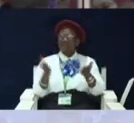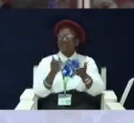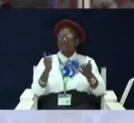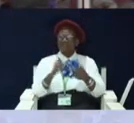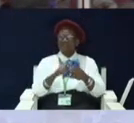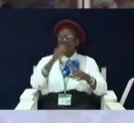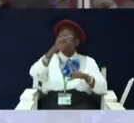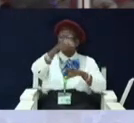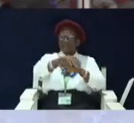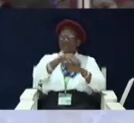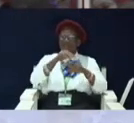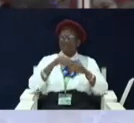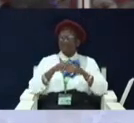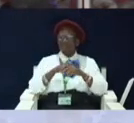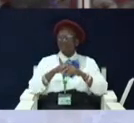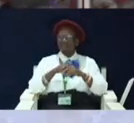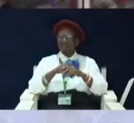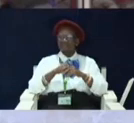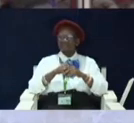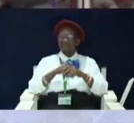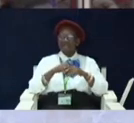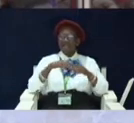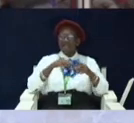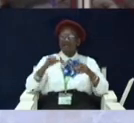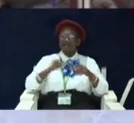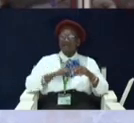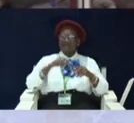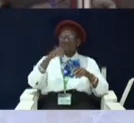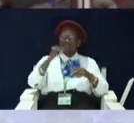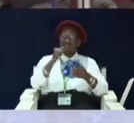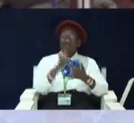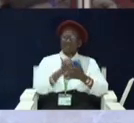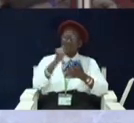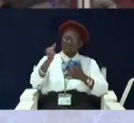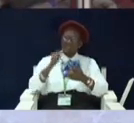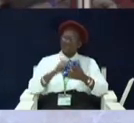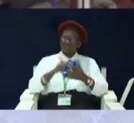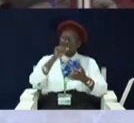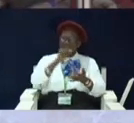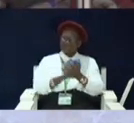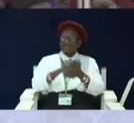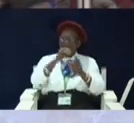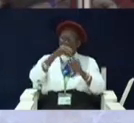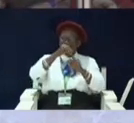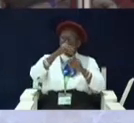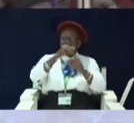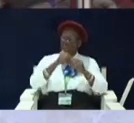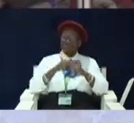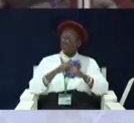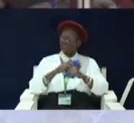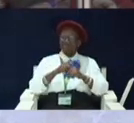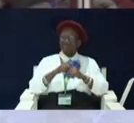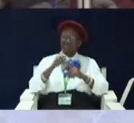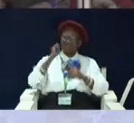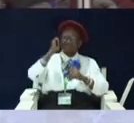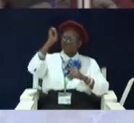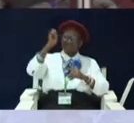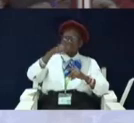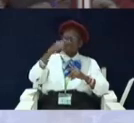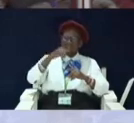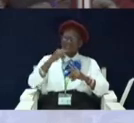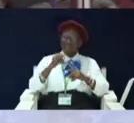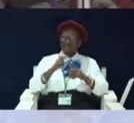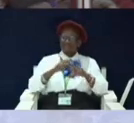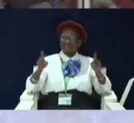yi. And I say amen to that too. Ibi na so mi si o. He said very soon.